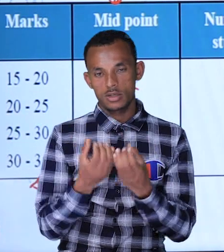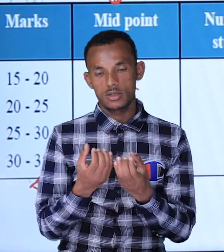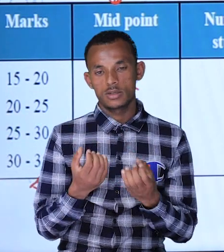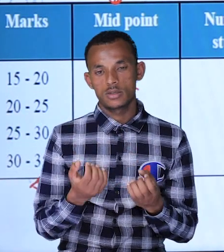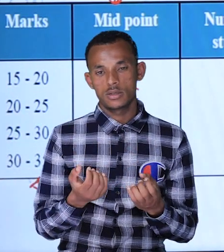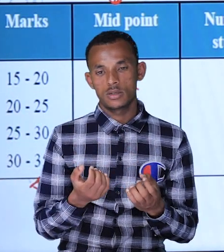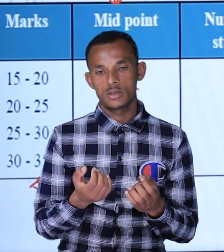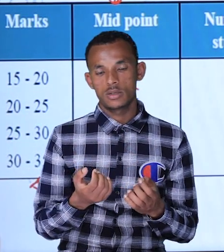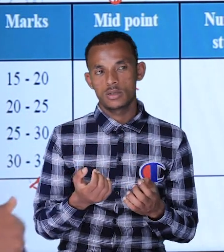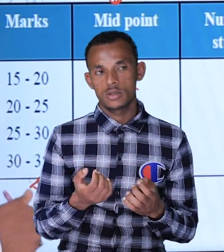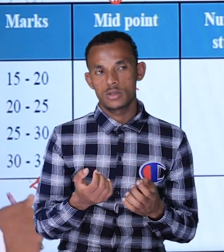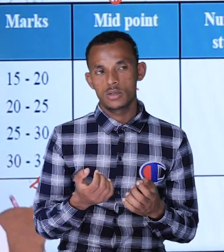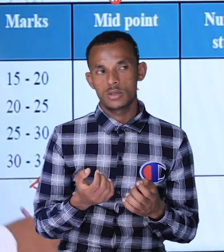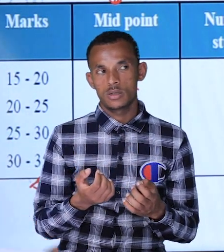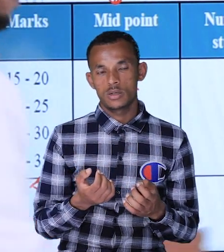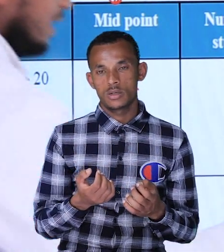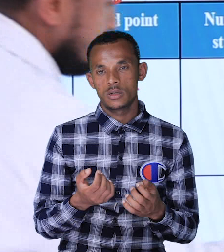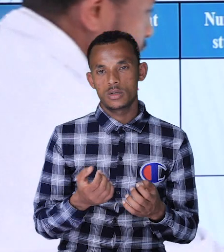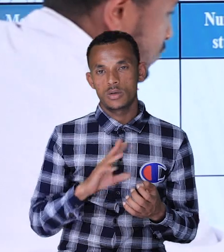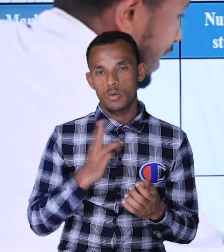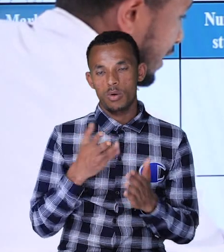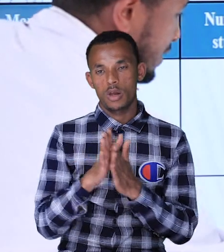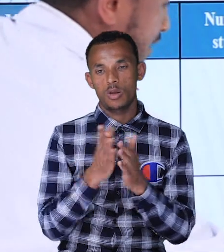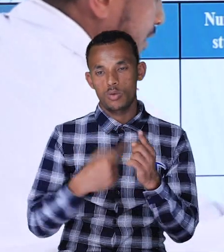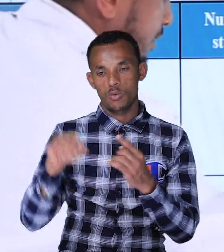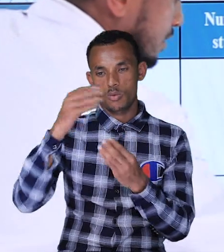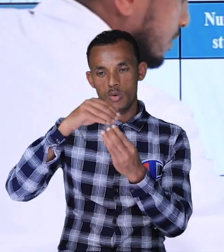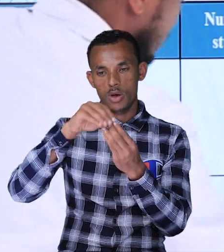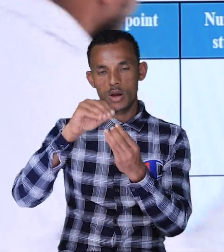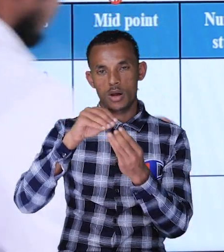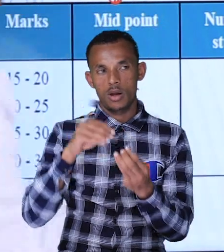okay? So so we need to add